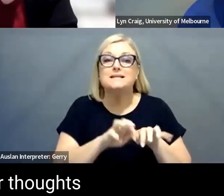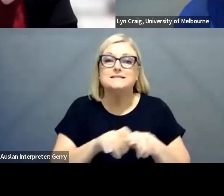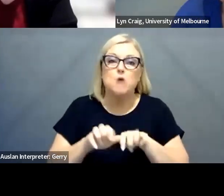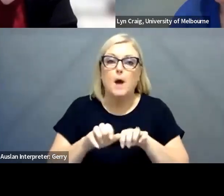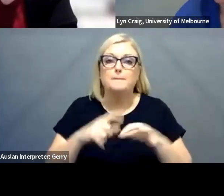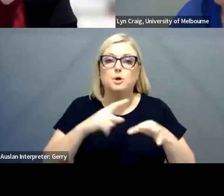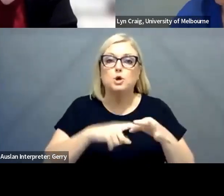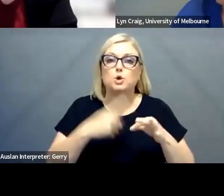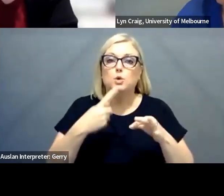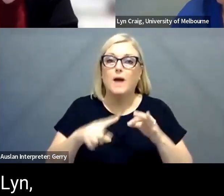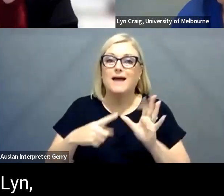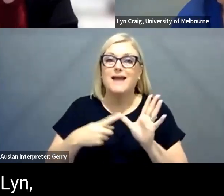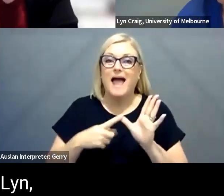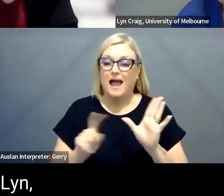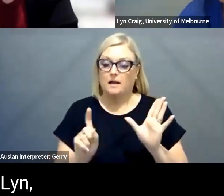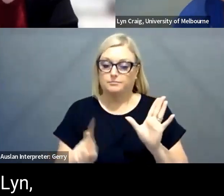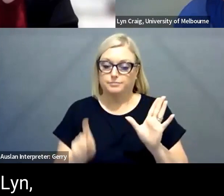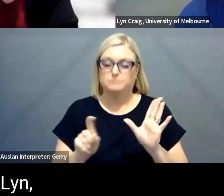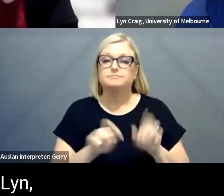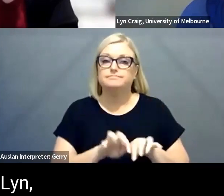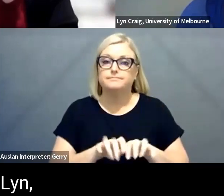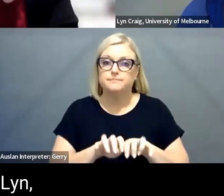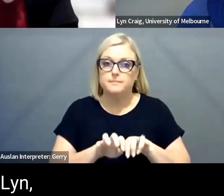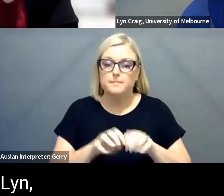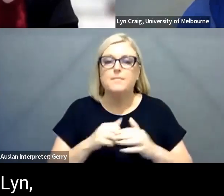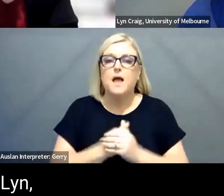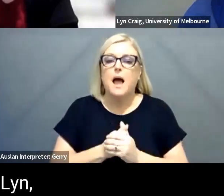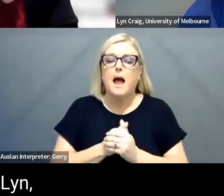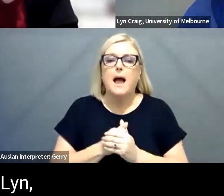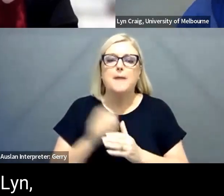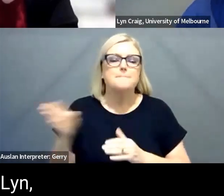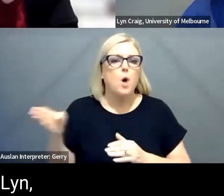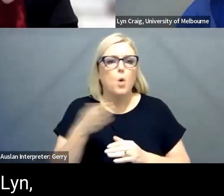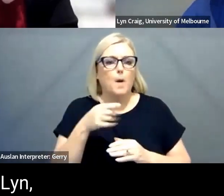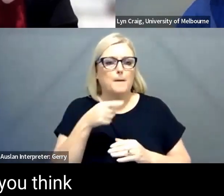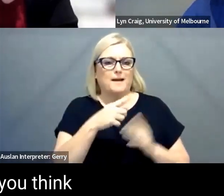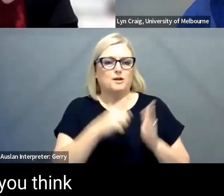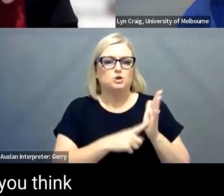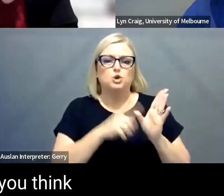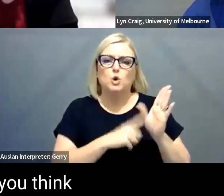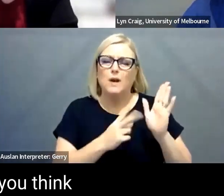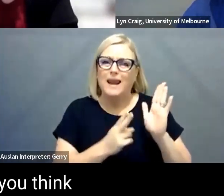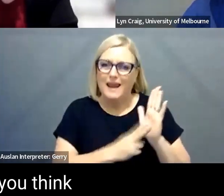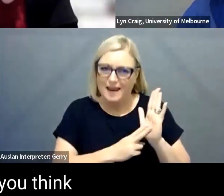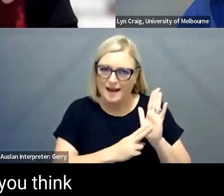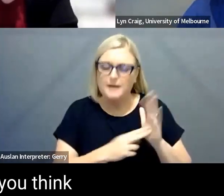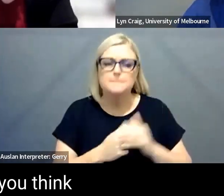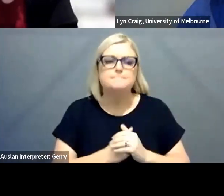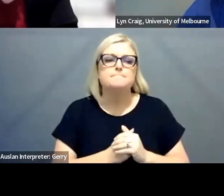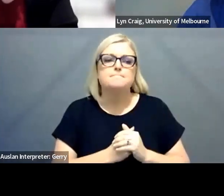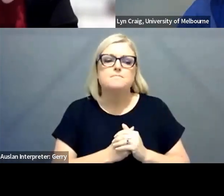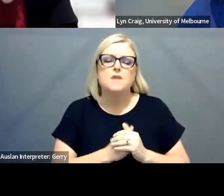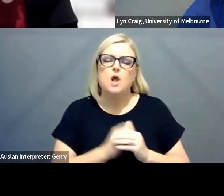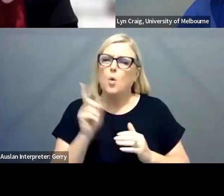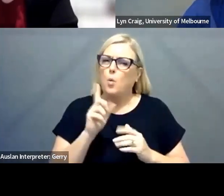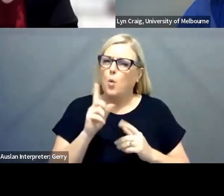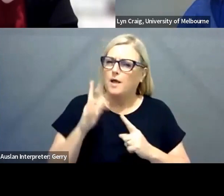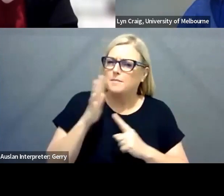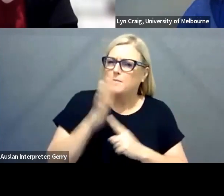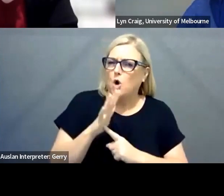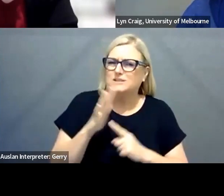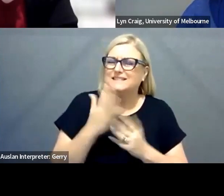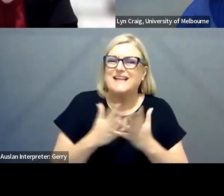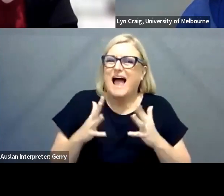feedback. But Lynn, I might go back to you. What do you think are the priorities to solve these